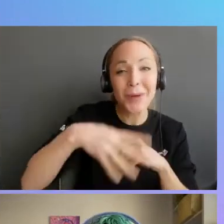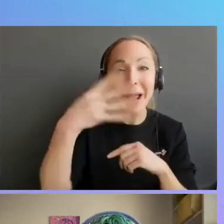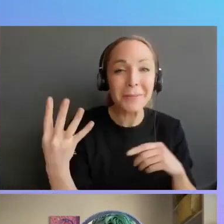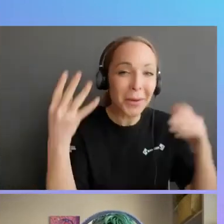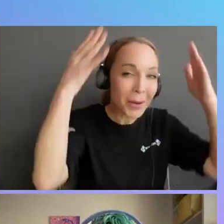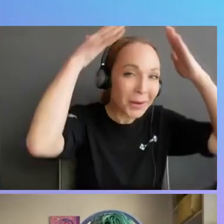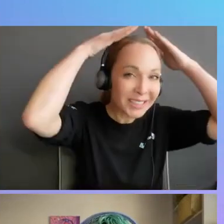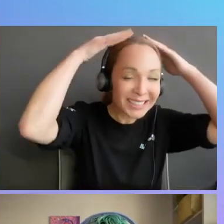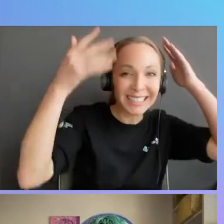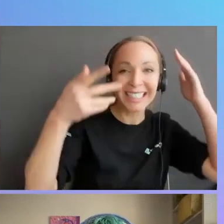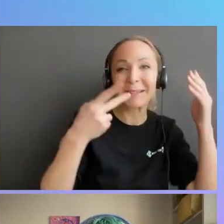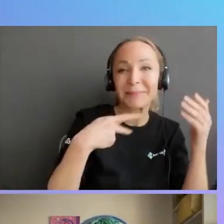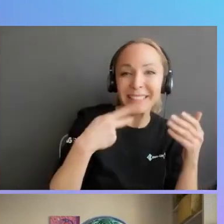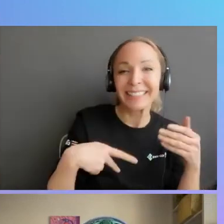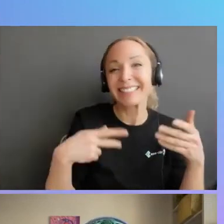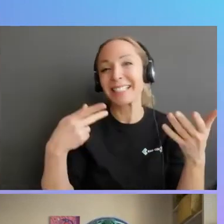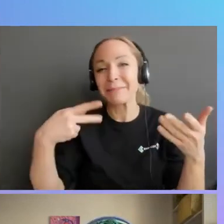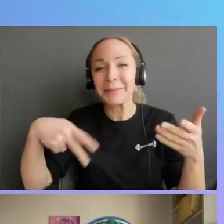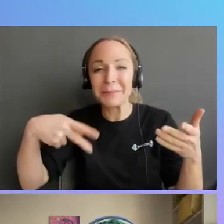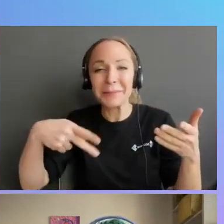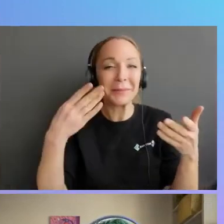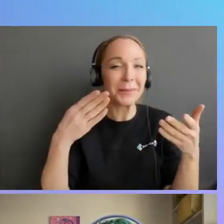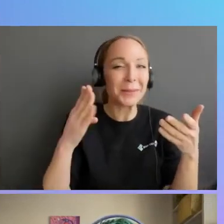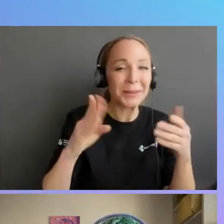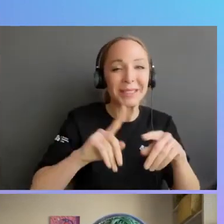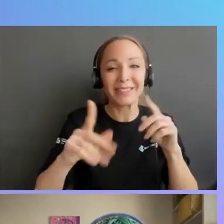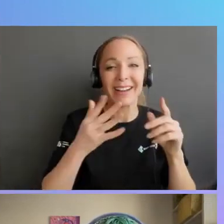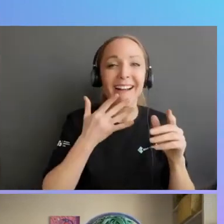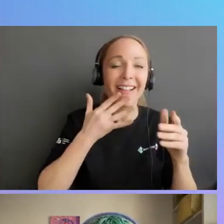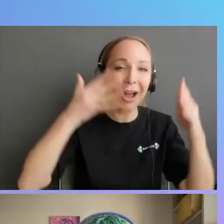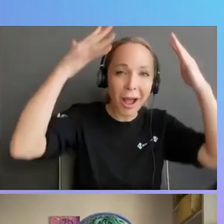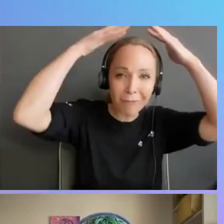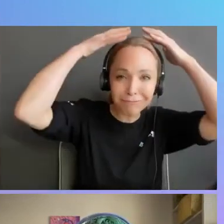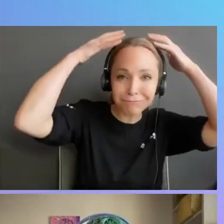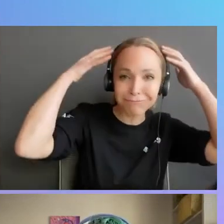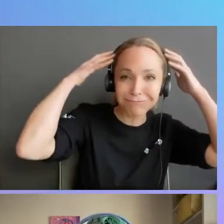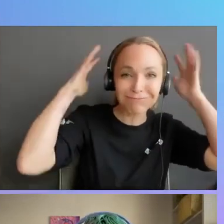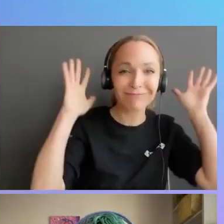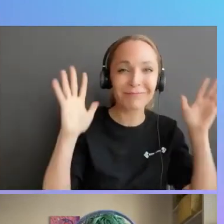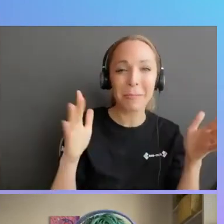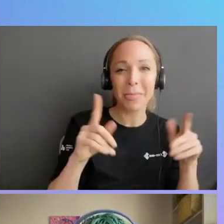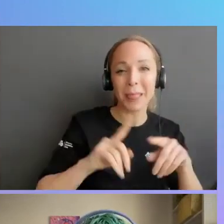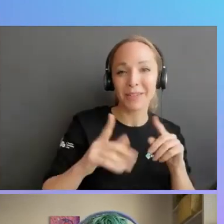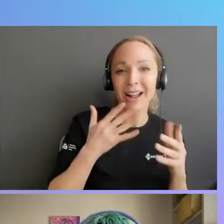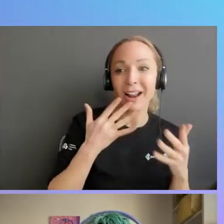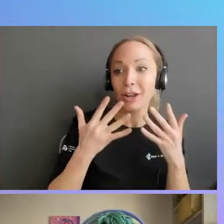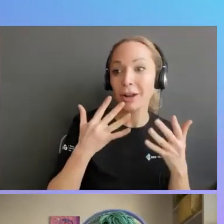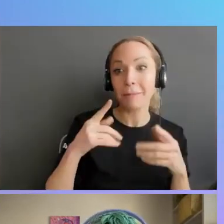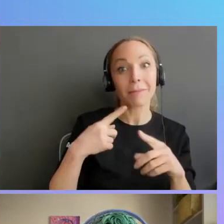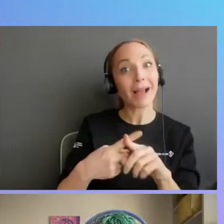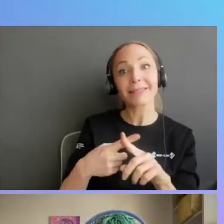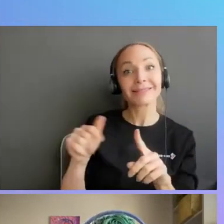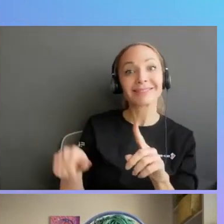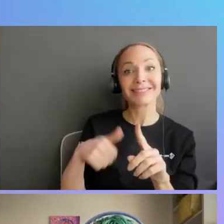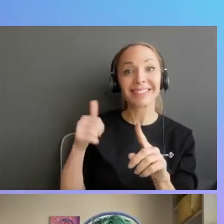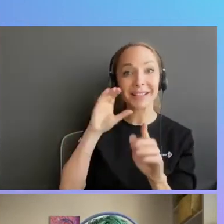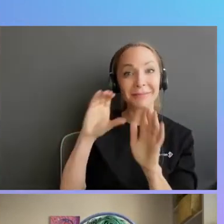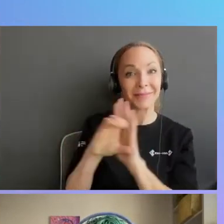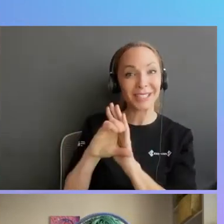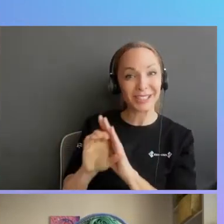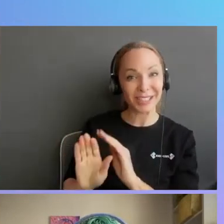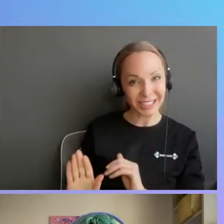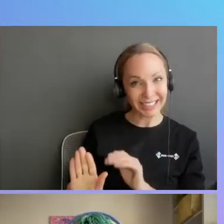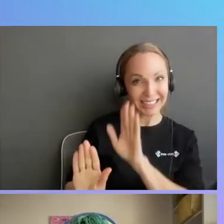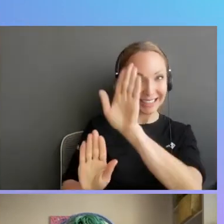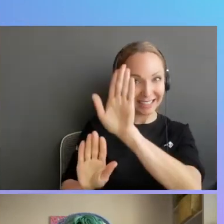purples, blues. And then I have another photo where my hair is entirely purple, and I have my 3 cats sitting